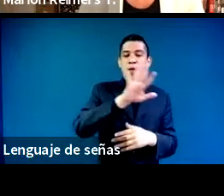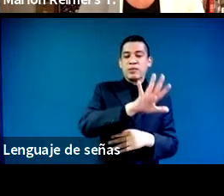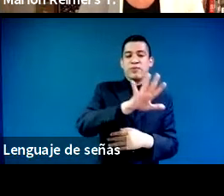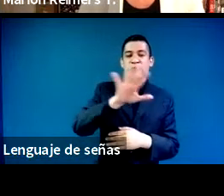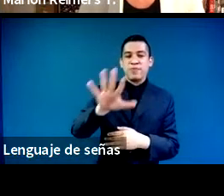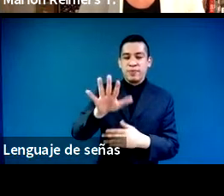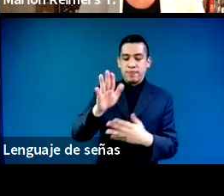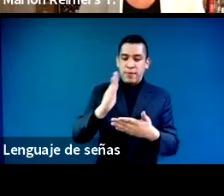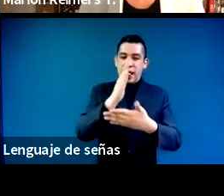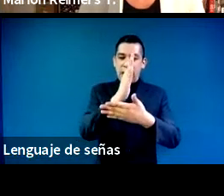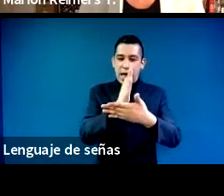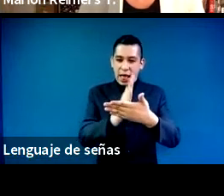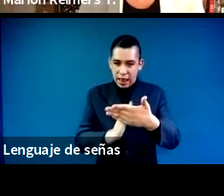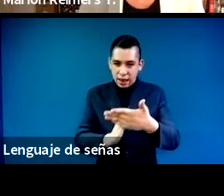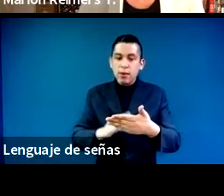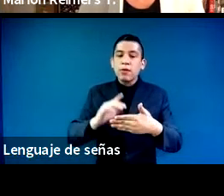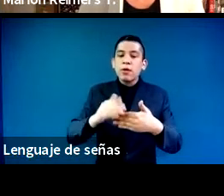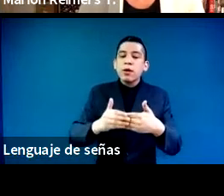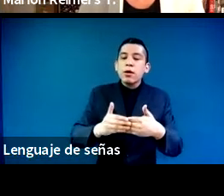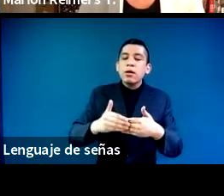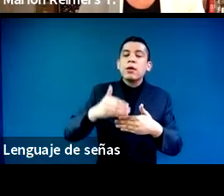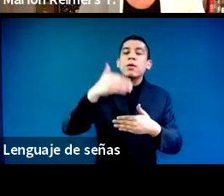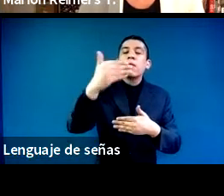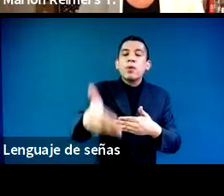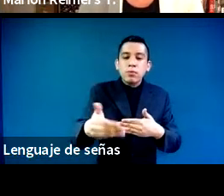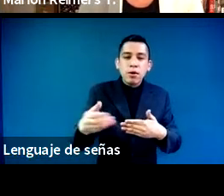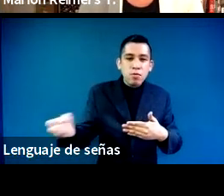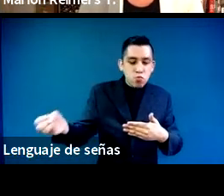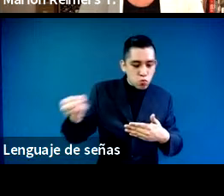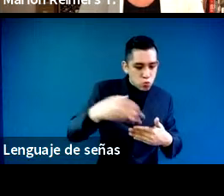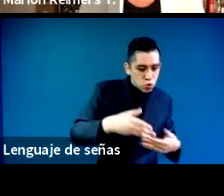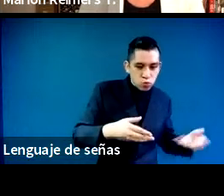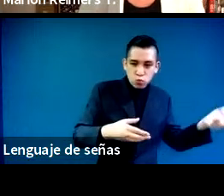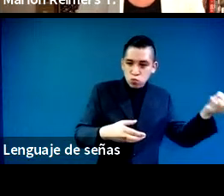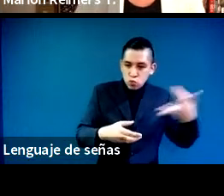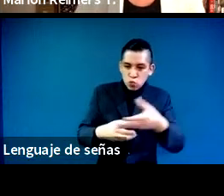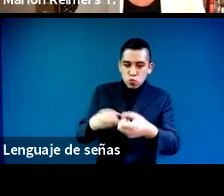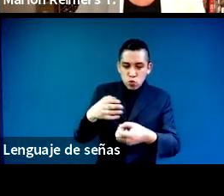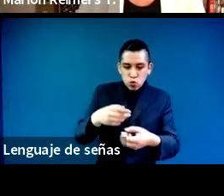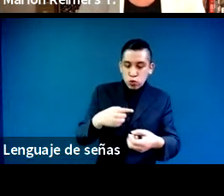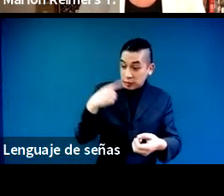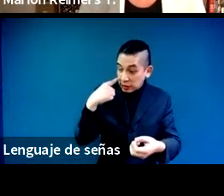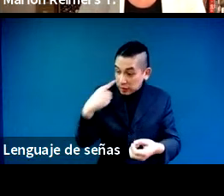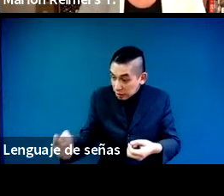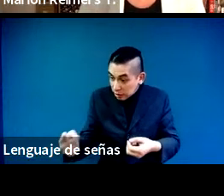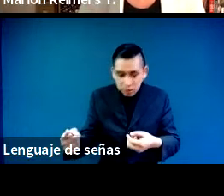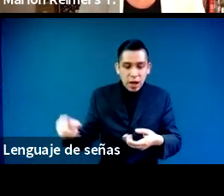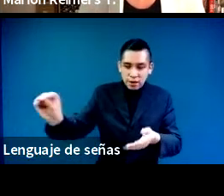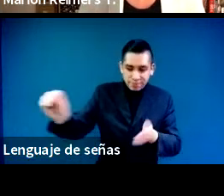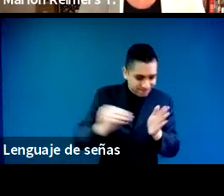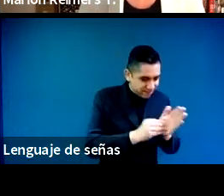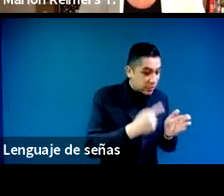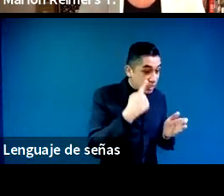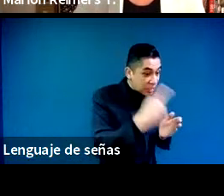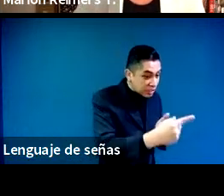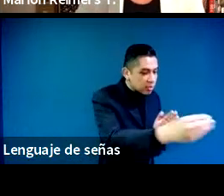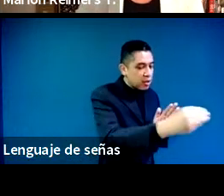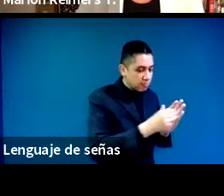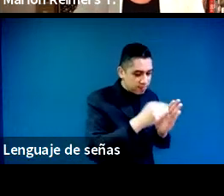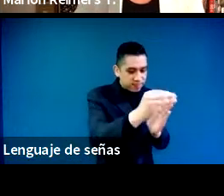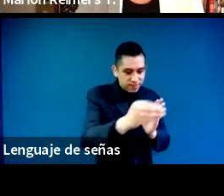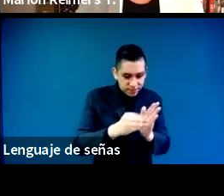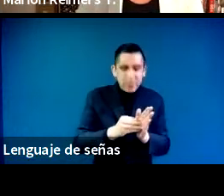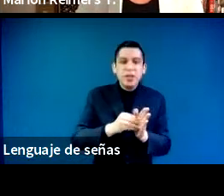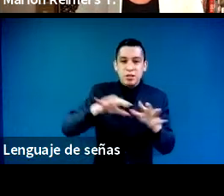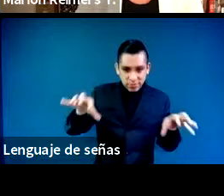the change, and then we go and make that change. And that's what we're doing. At the BBC, 2/3 of our teams this time last year, as the world was